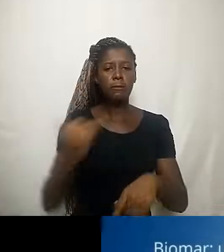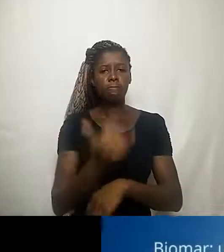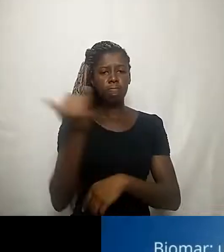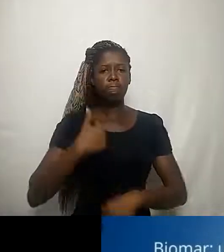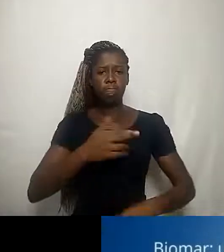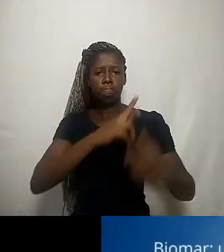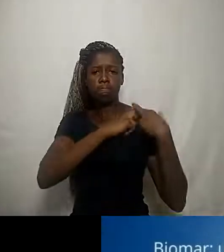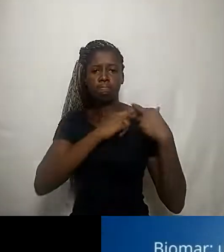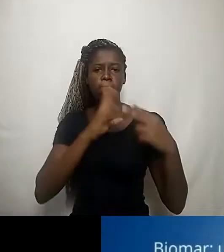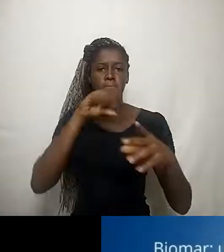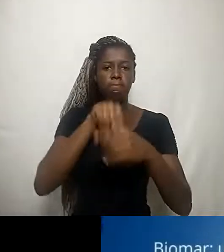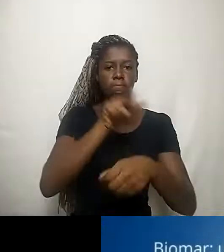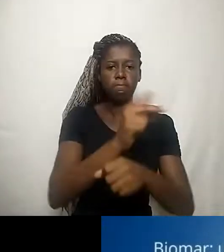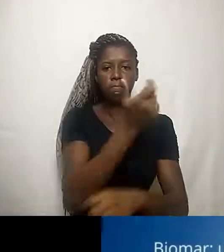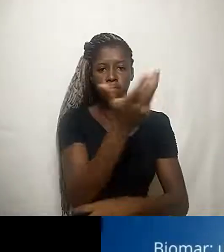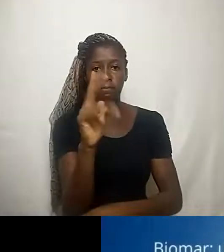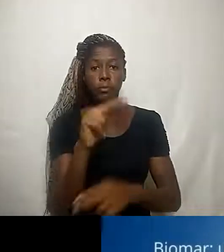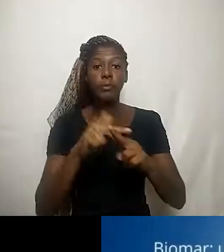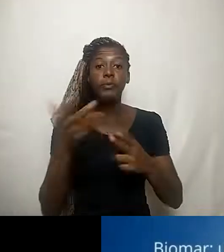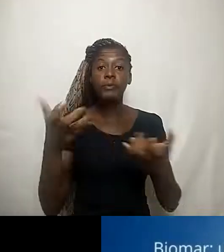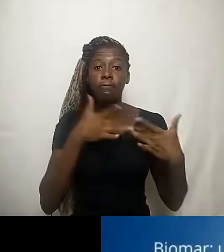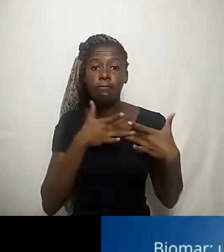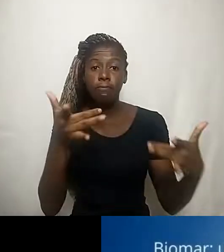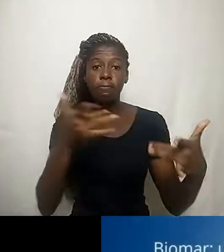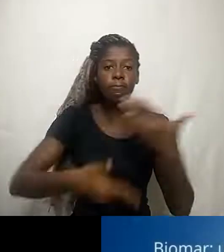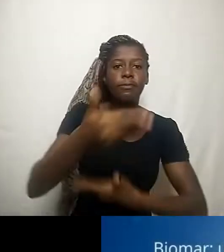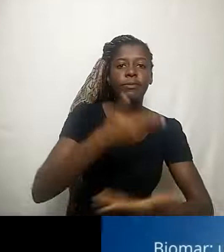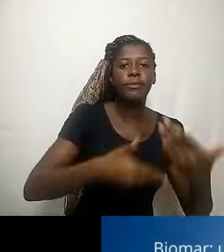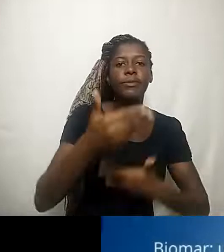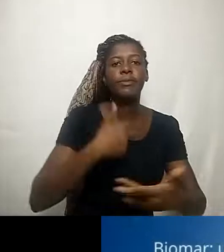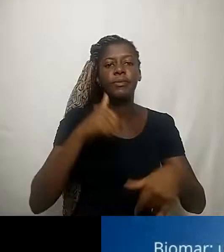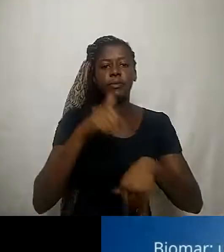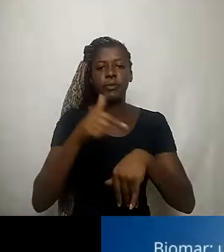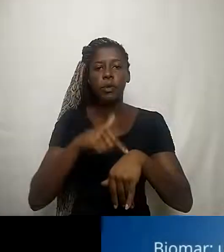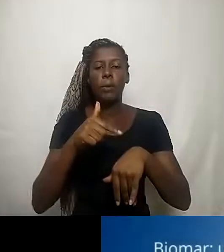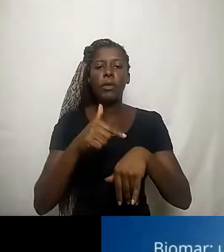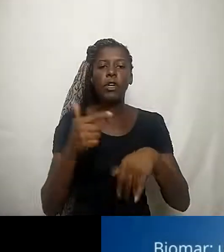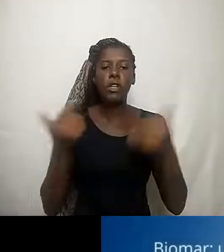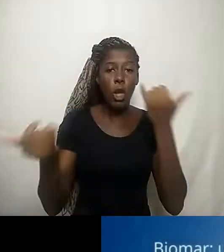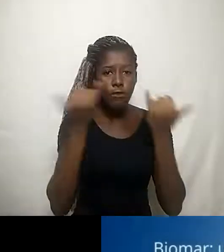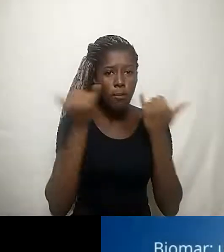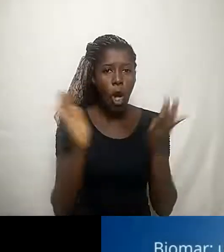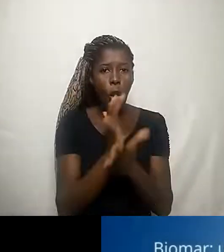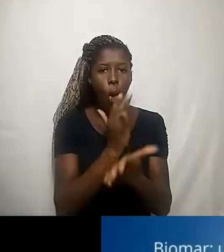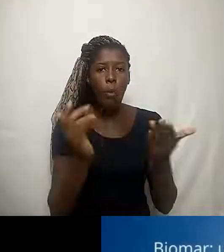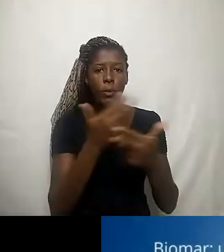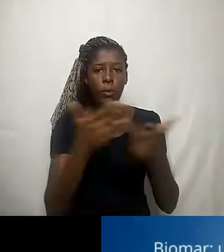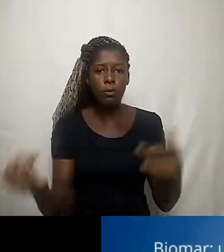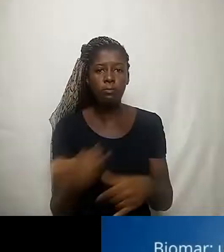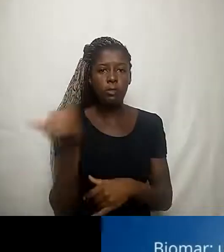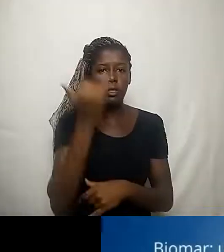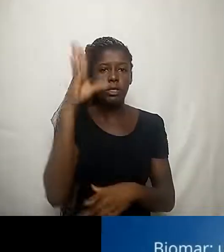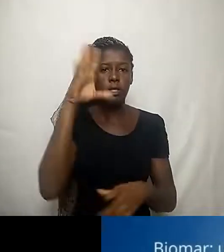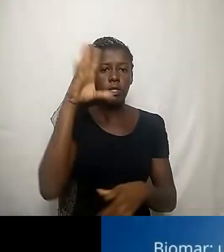ambitious actions thinking of sustainability. So I'd like to share some numbers